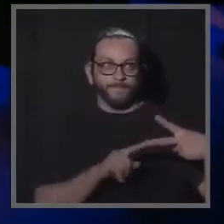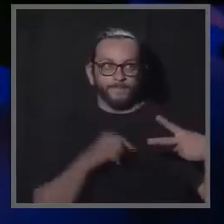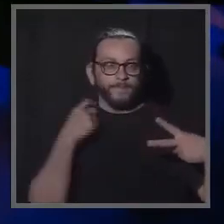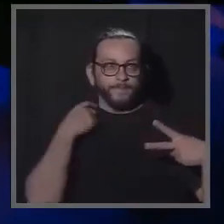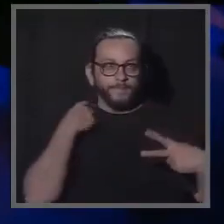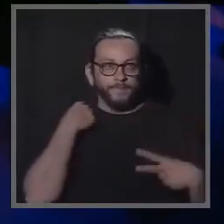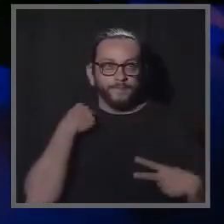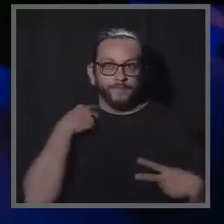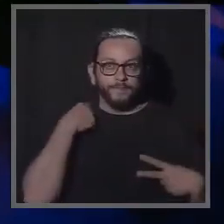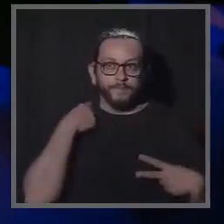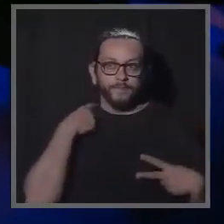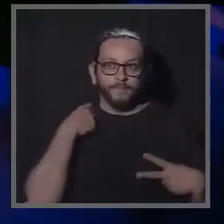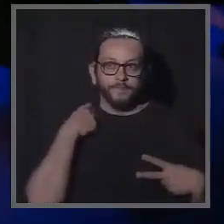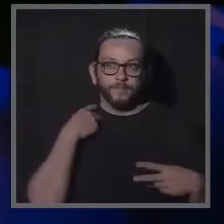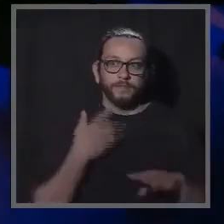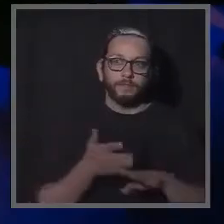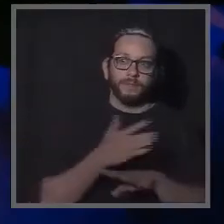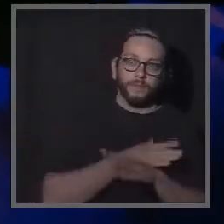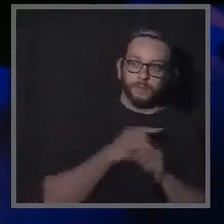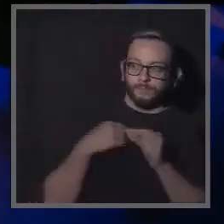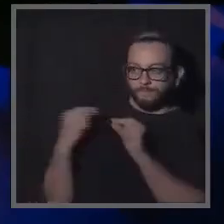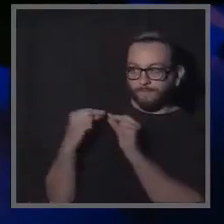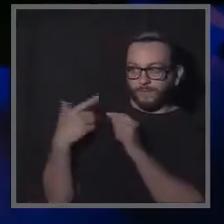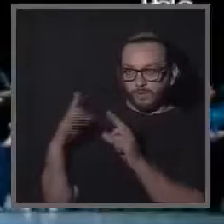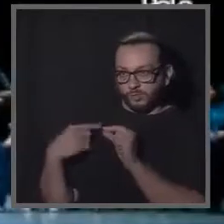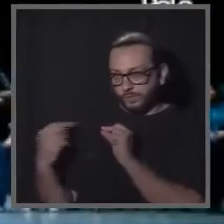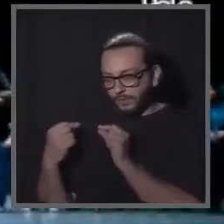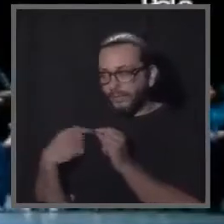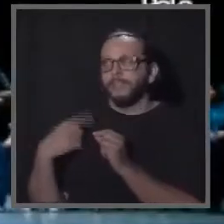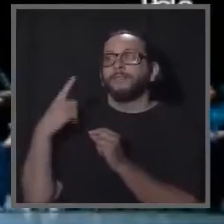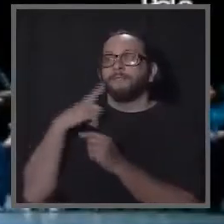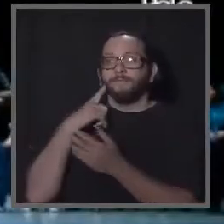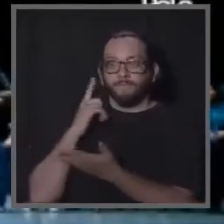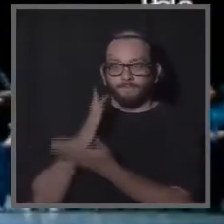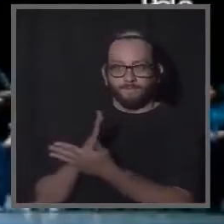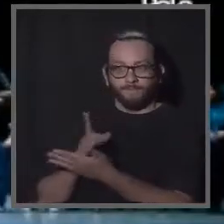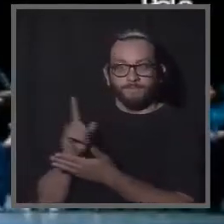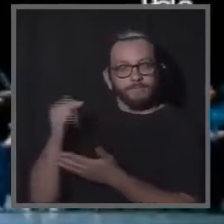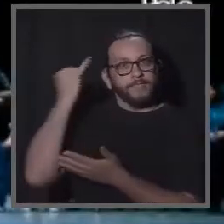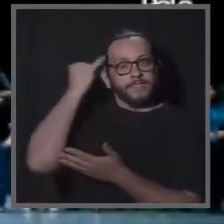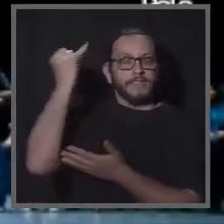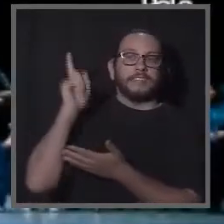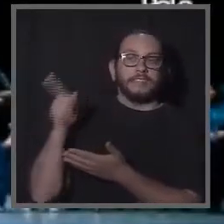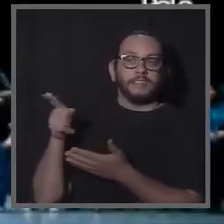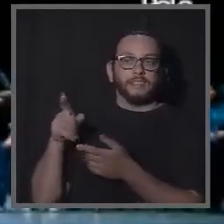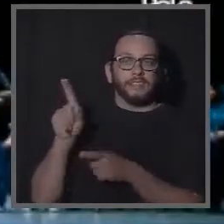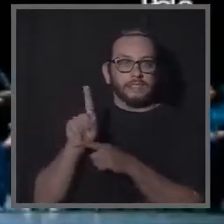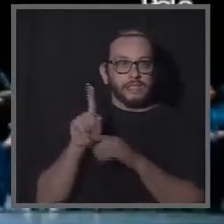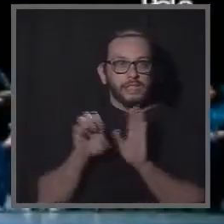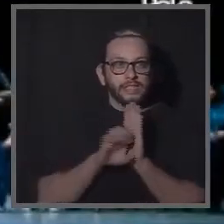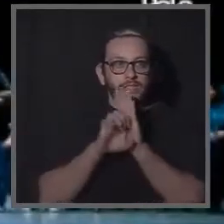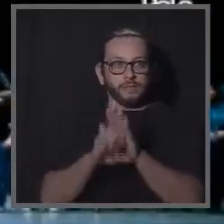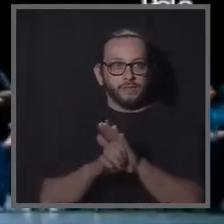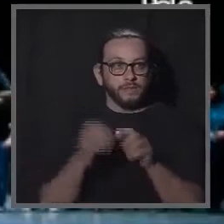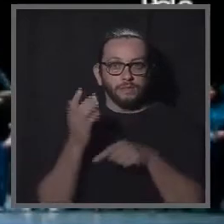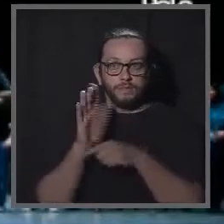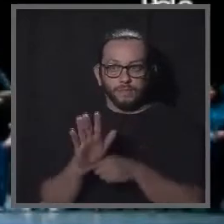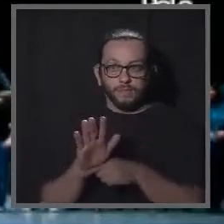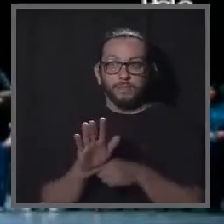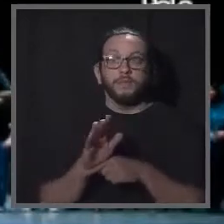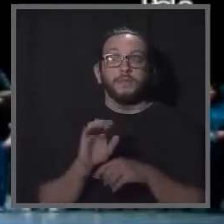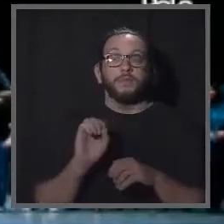This was also something that we have also discussed. The first example that you have here,